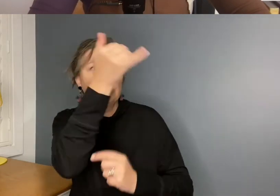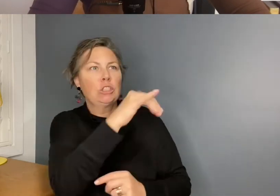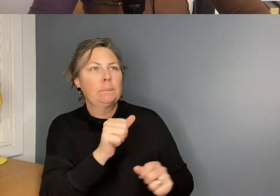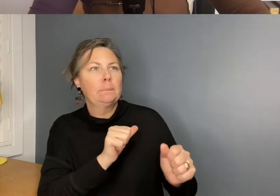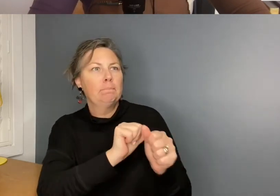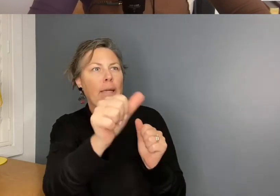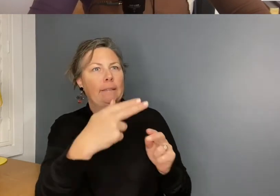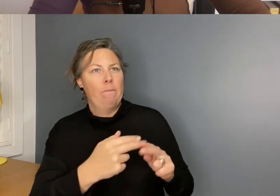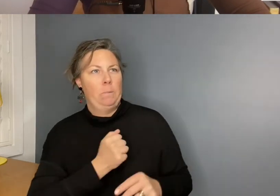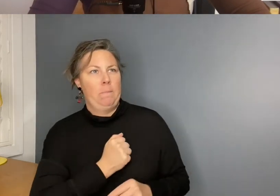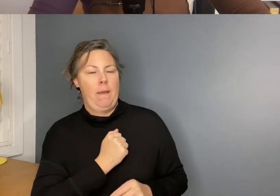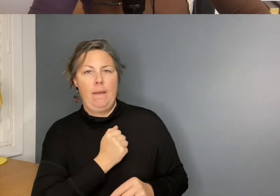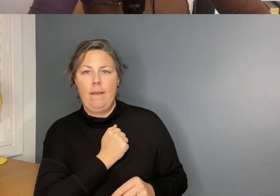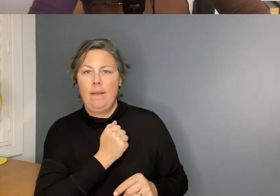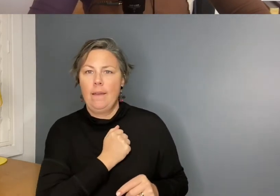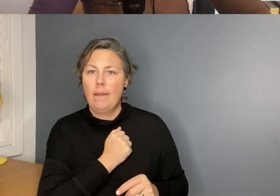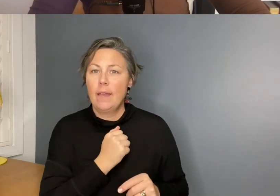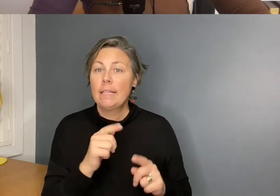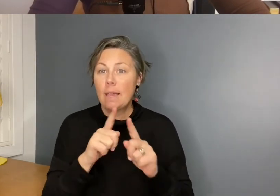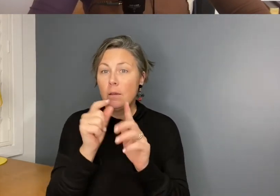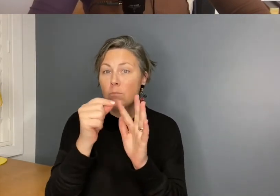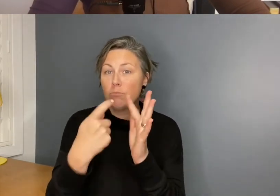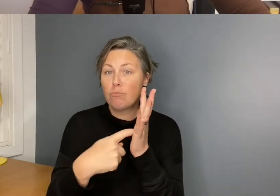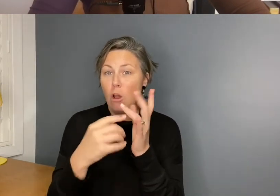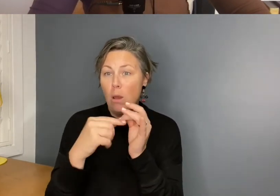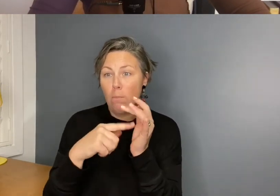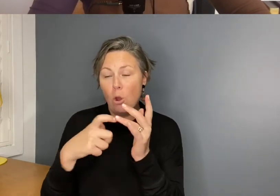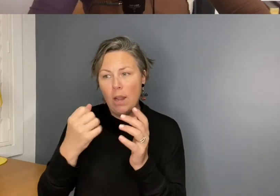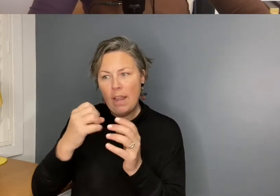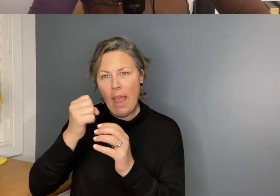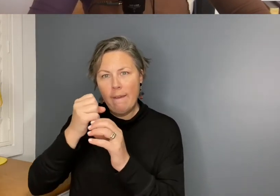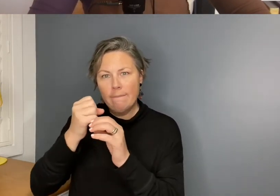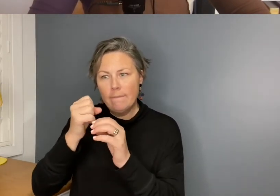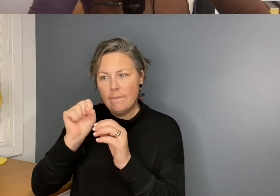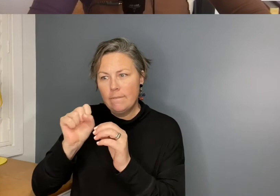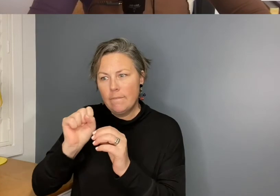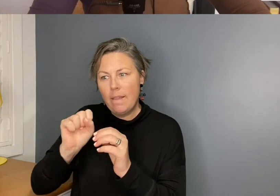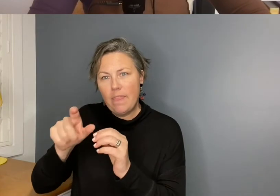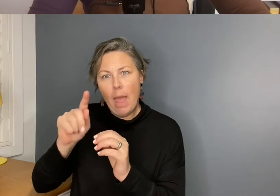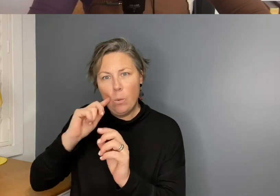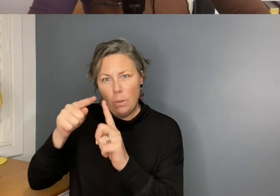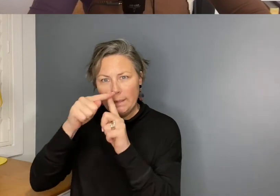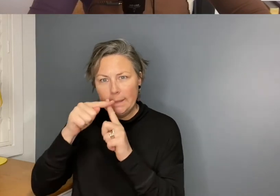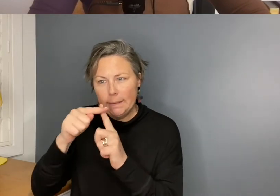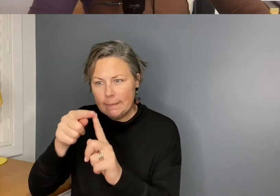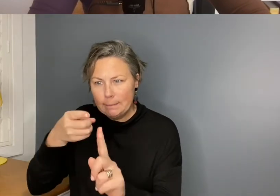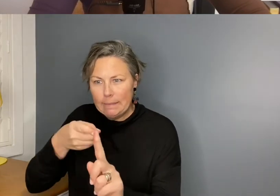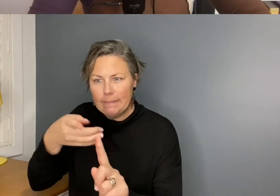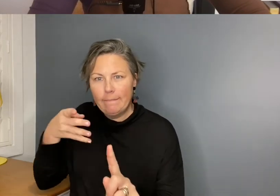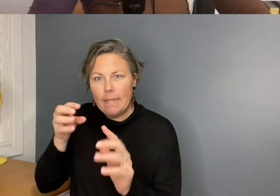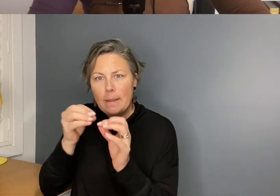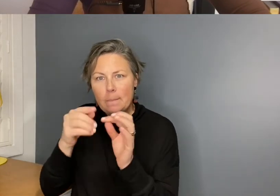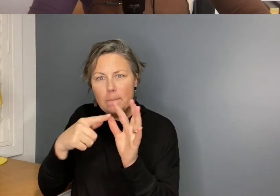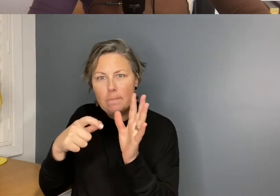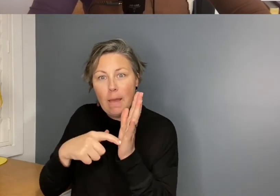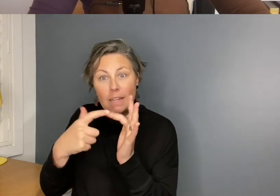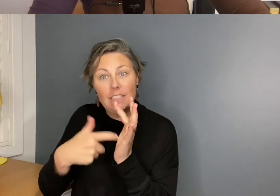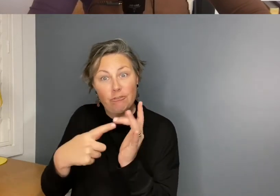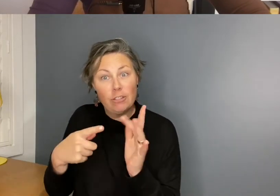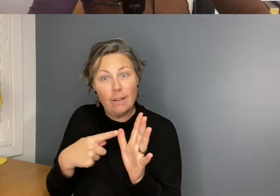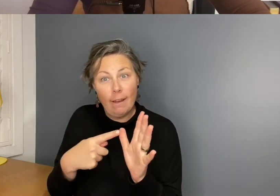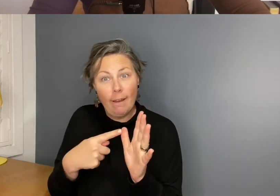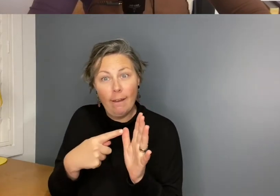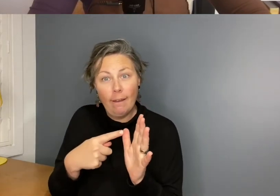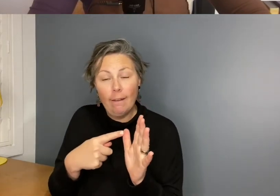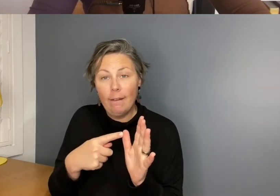the specific combination of probiotic that you're looking at giving. And there definitely are strains which have been shown in studies